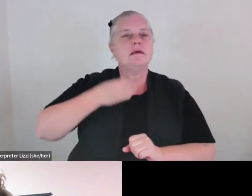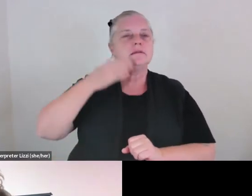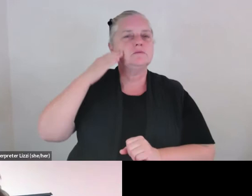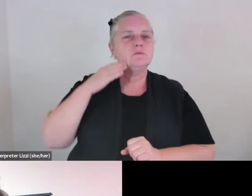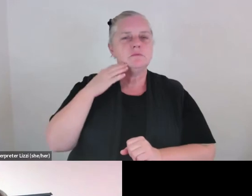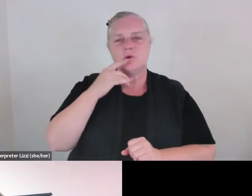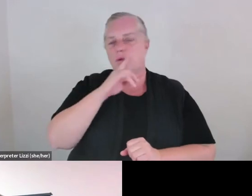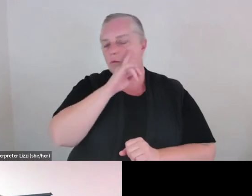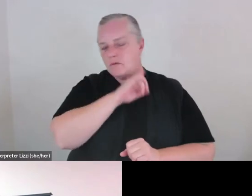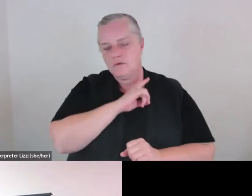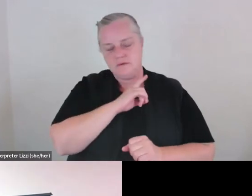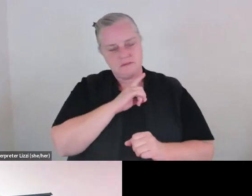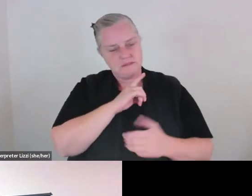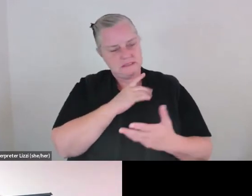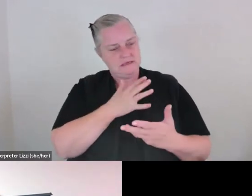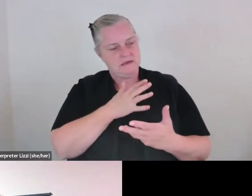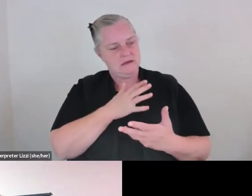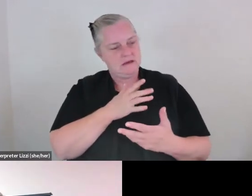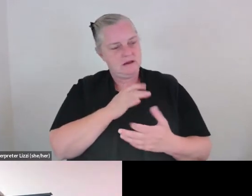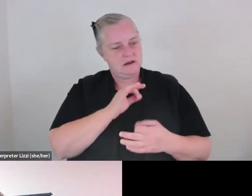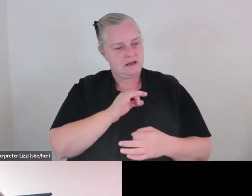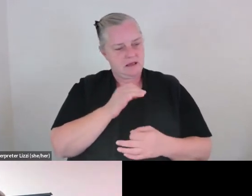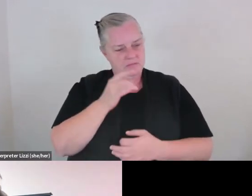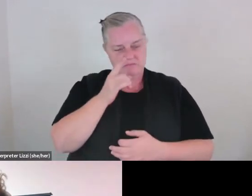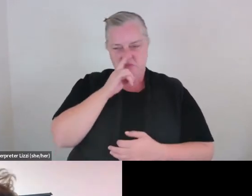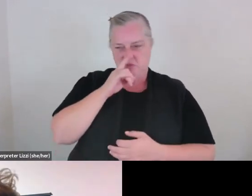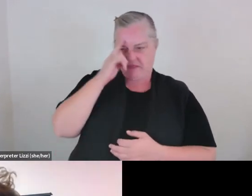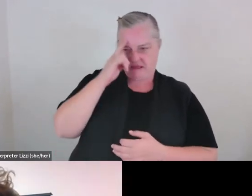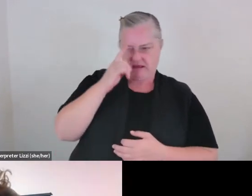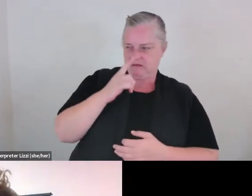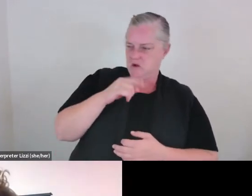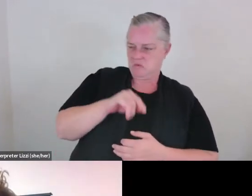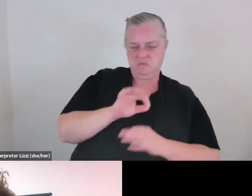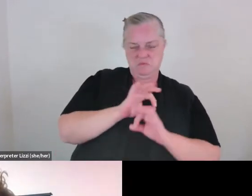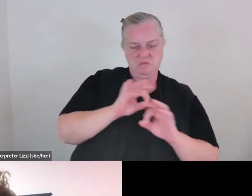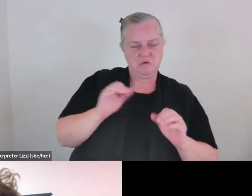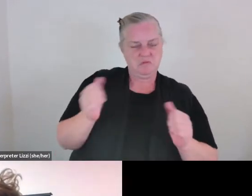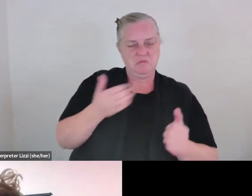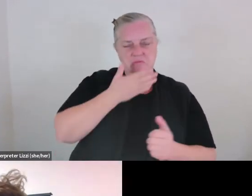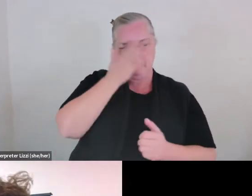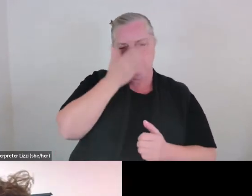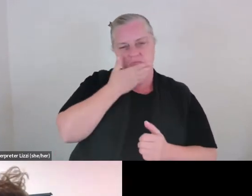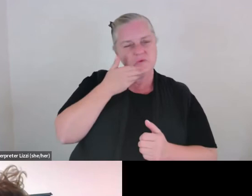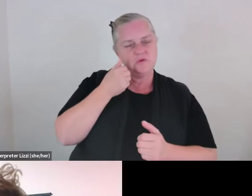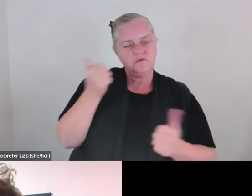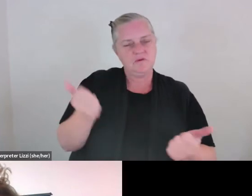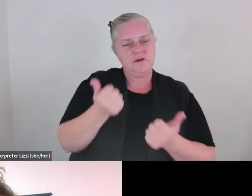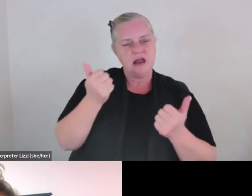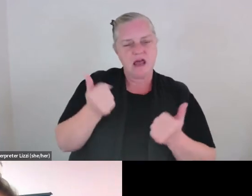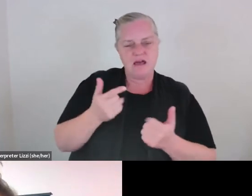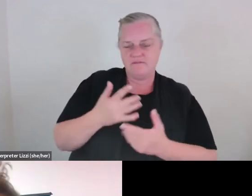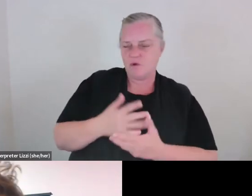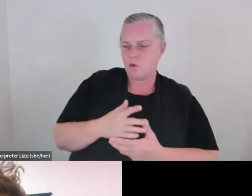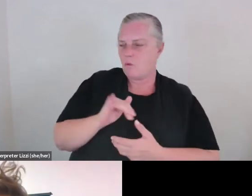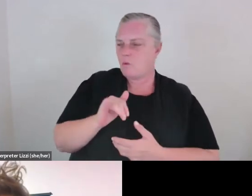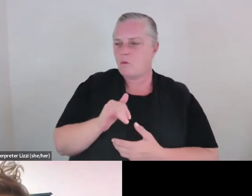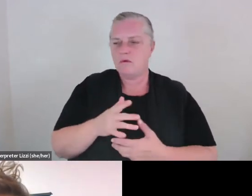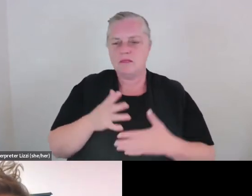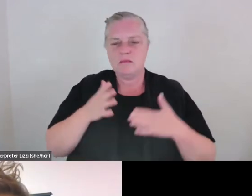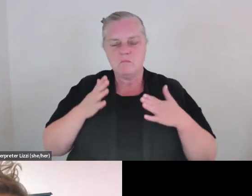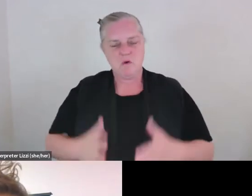have misread their gender because they're not, they don't have a particularly sort of bodily comportment, or they're